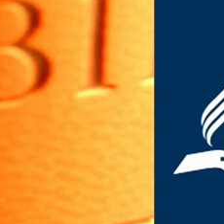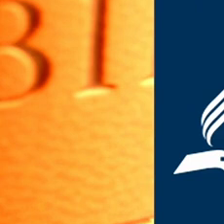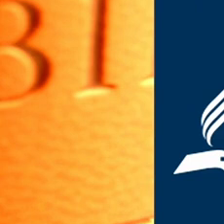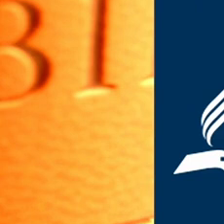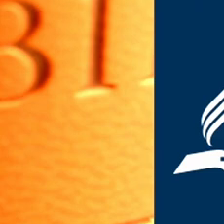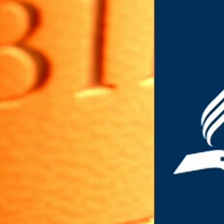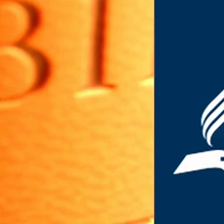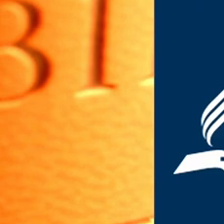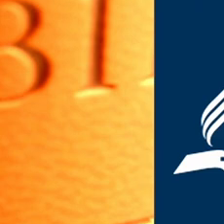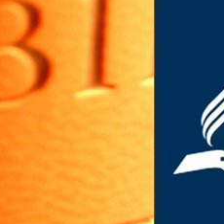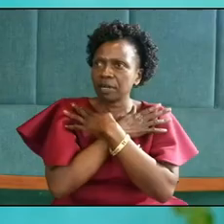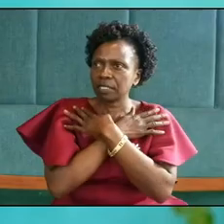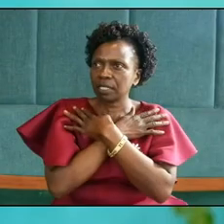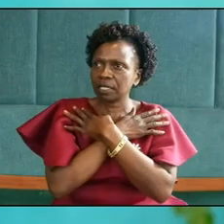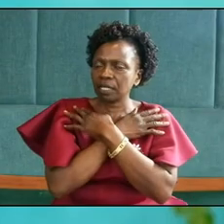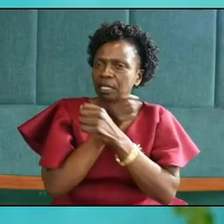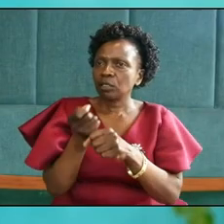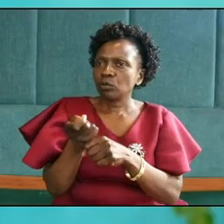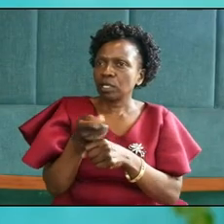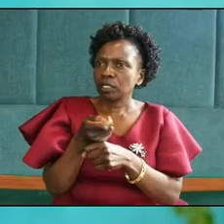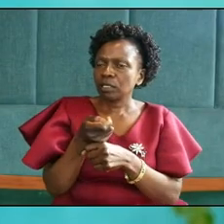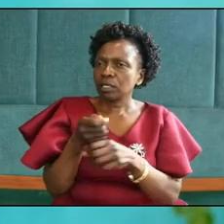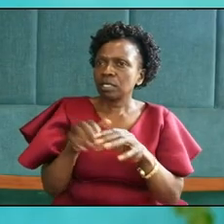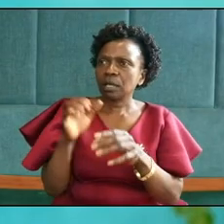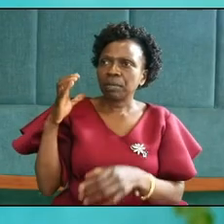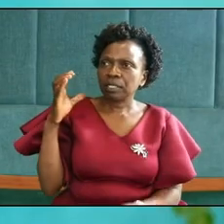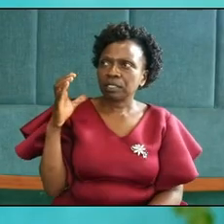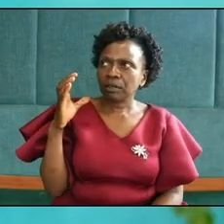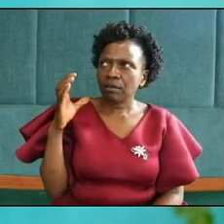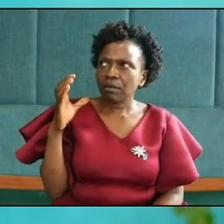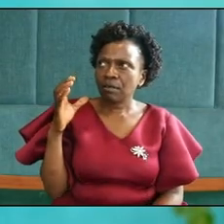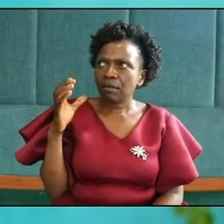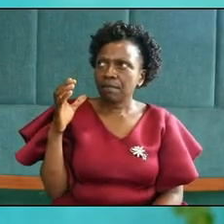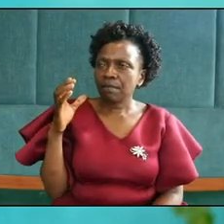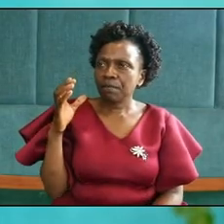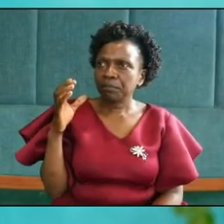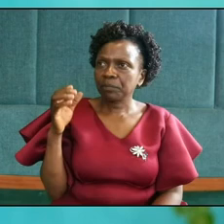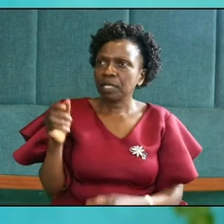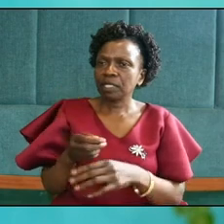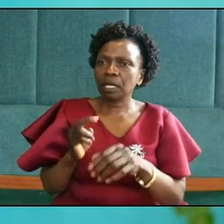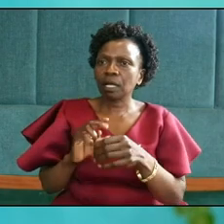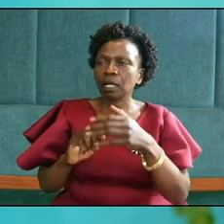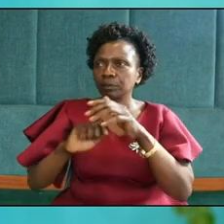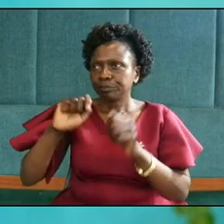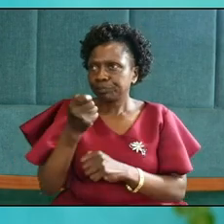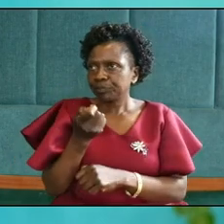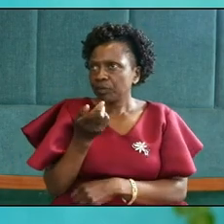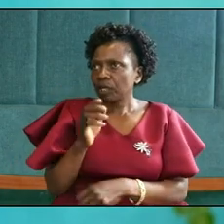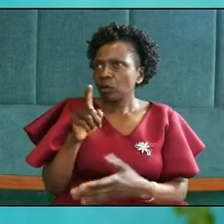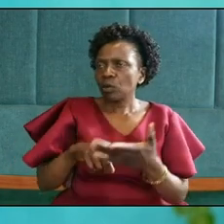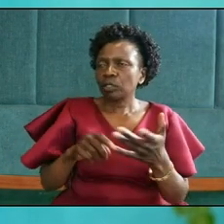And so here, friends, one of the trainings we have for chaplains officially in this country, Kenya, and globally, is what we